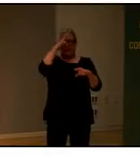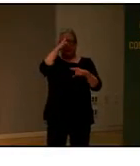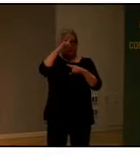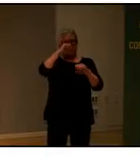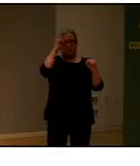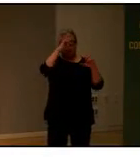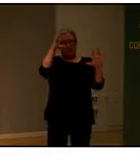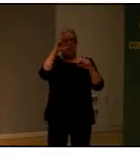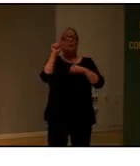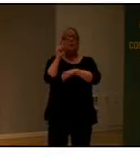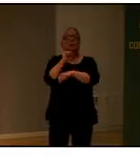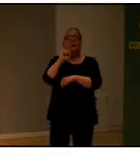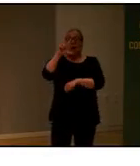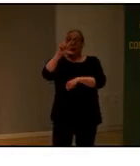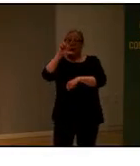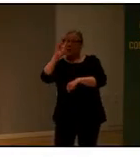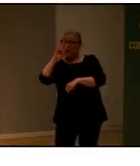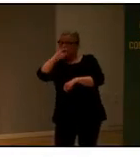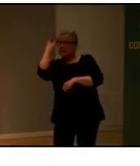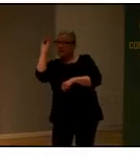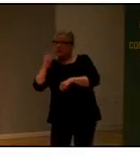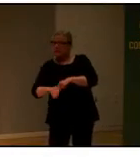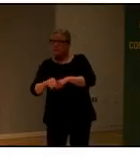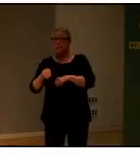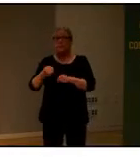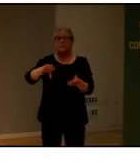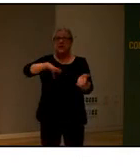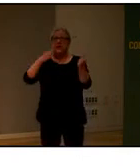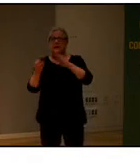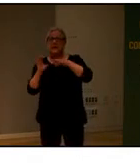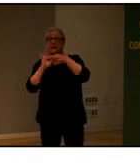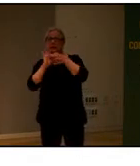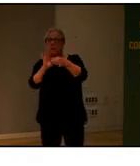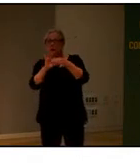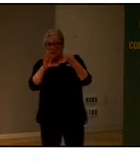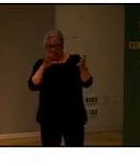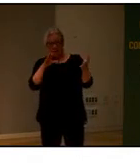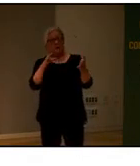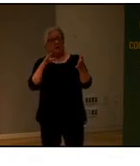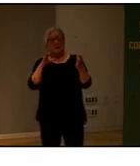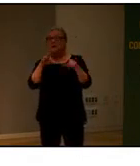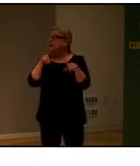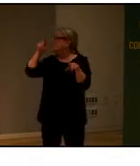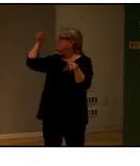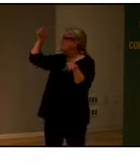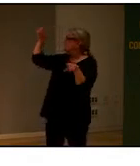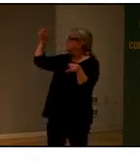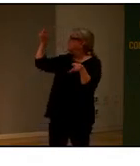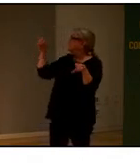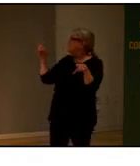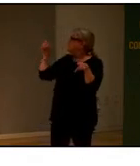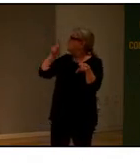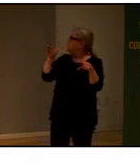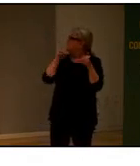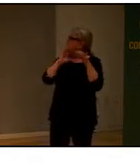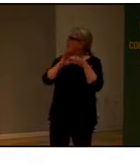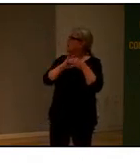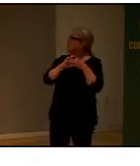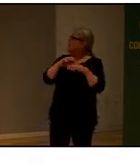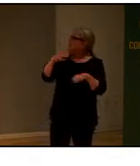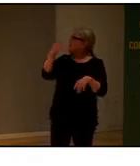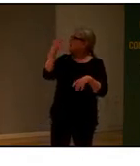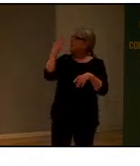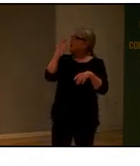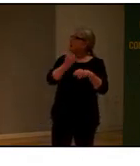that 37% of heat-related deaths are directly attributable to climate change, or that 59% increase in heat-induced